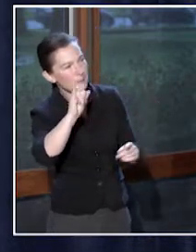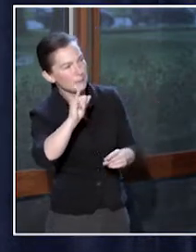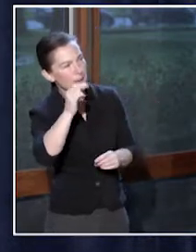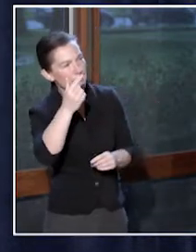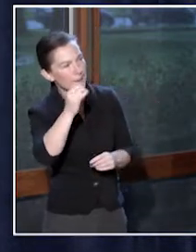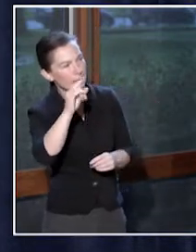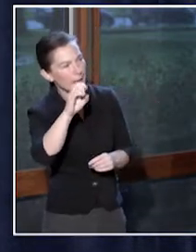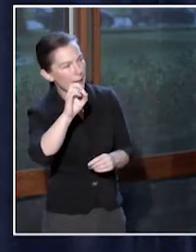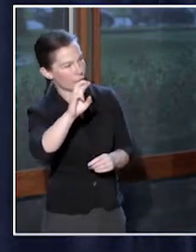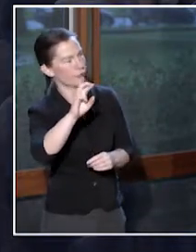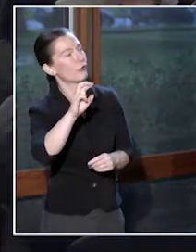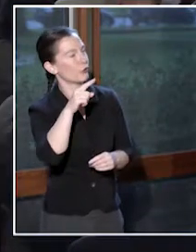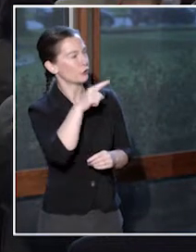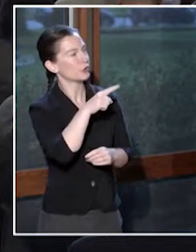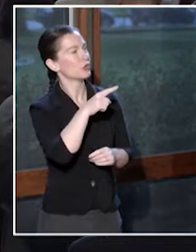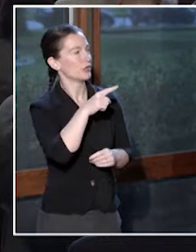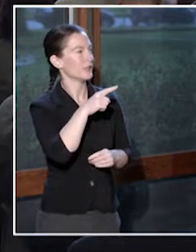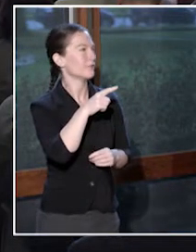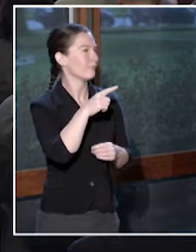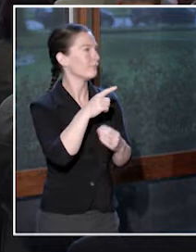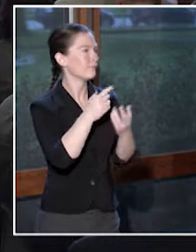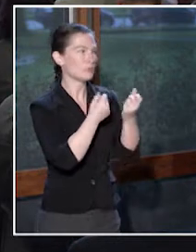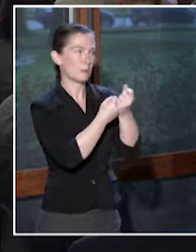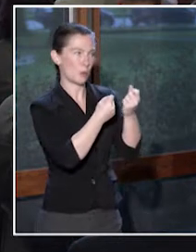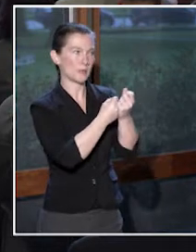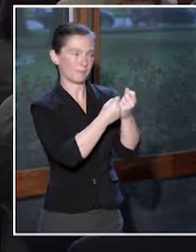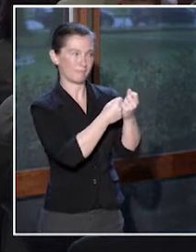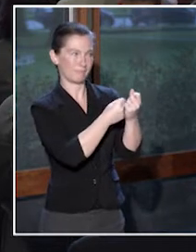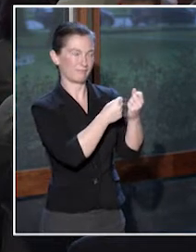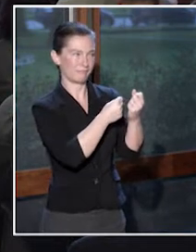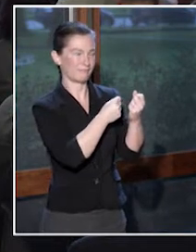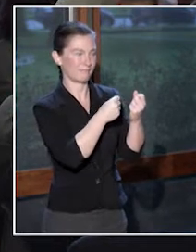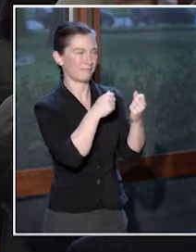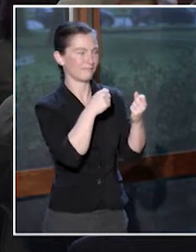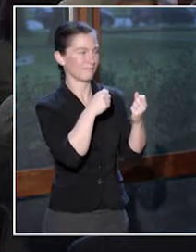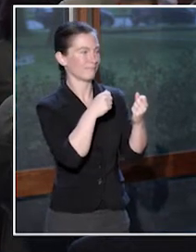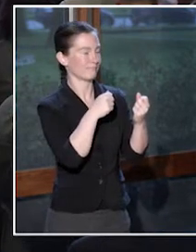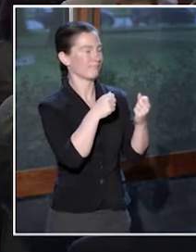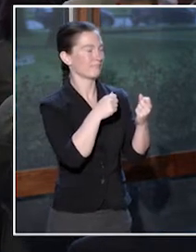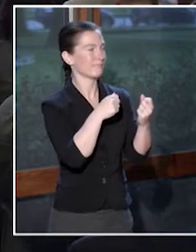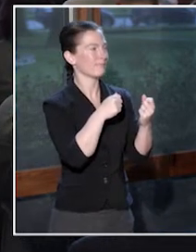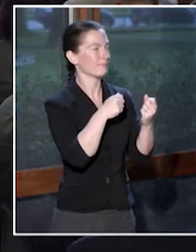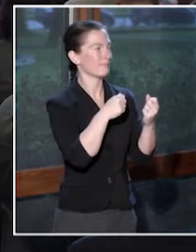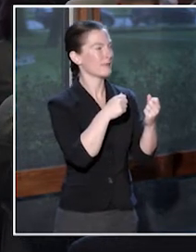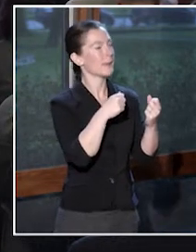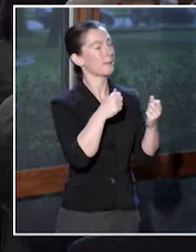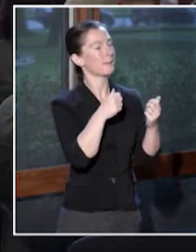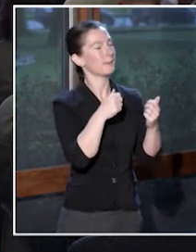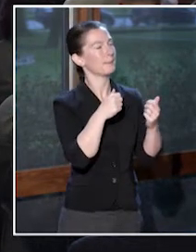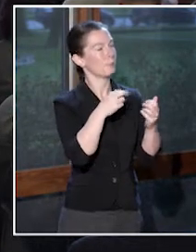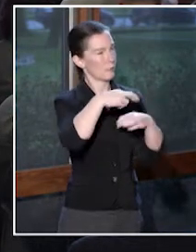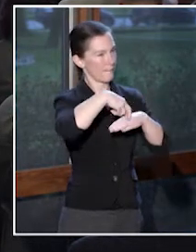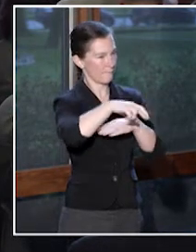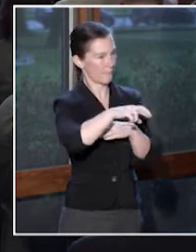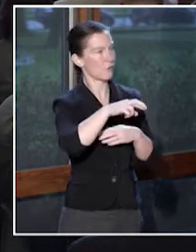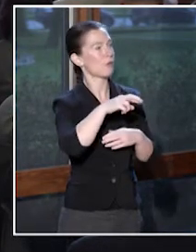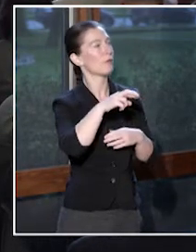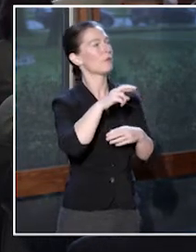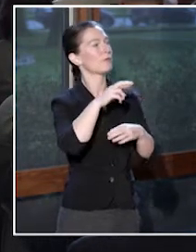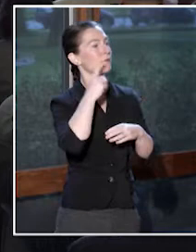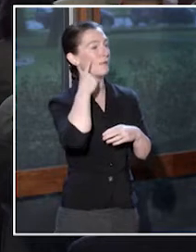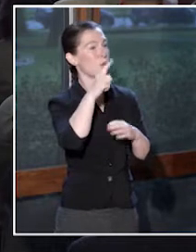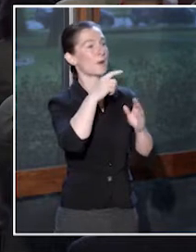others. I went to the legislature to seek the passage of a referral to the ballot